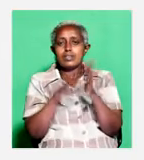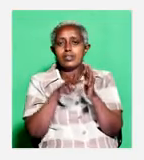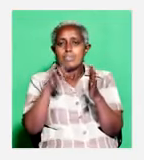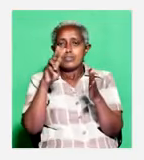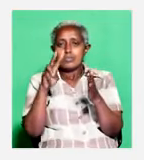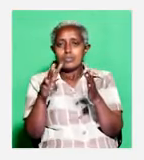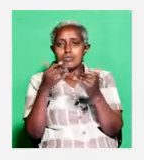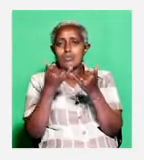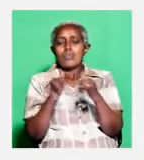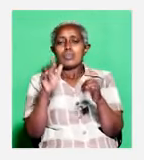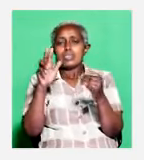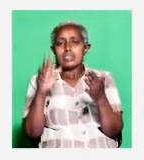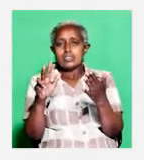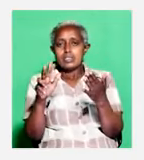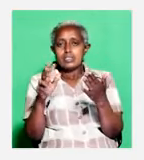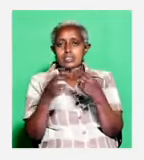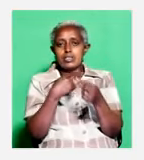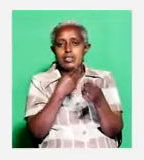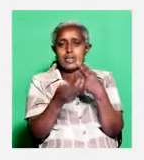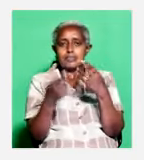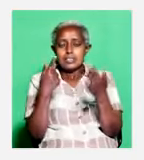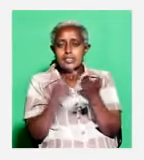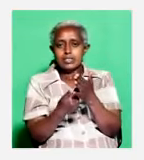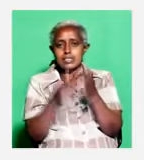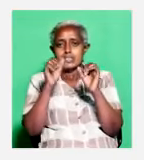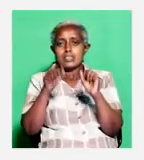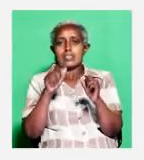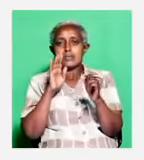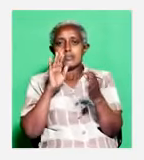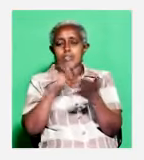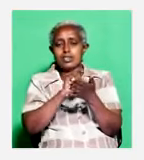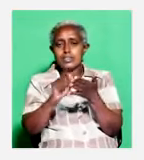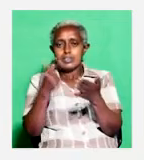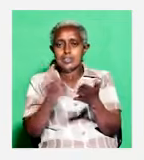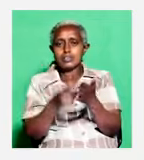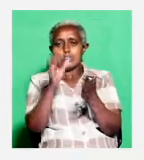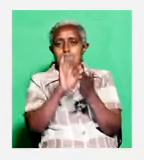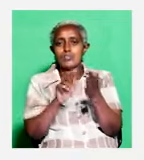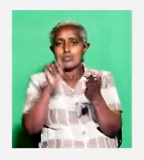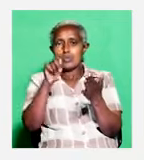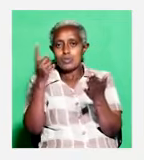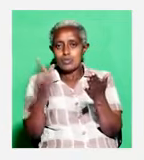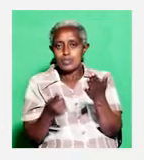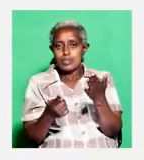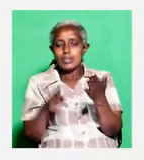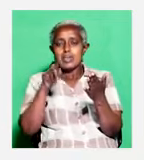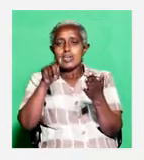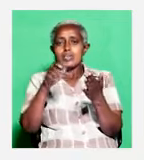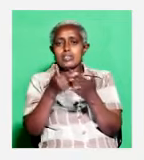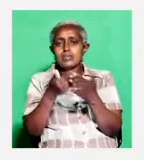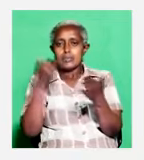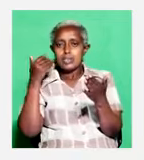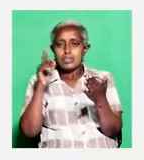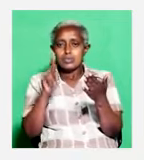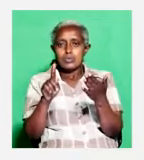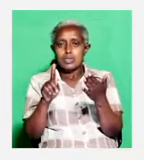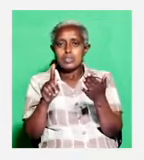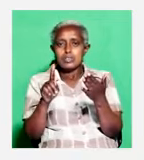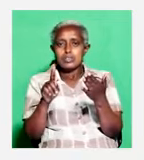negative 2 over 3 times, this can be written in this form, 1 over x minus